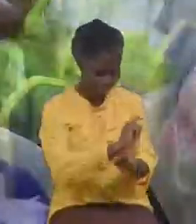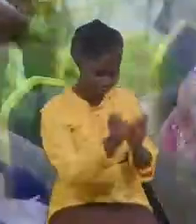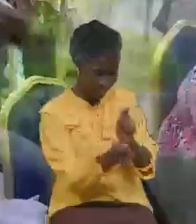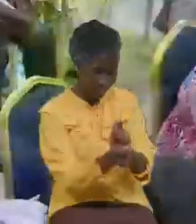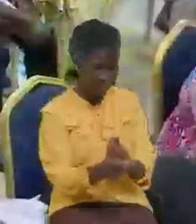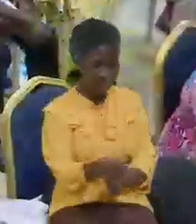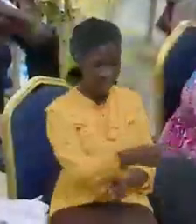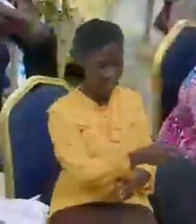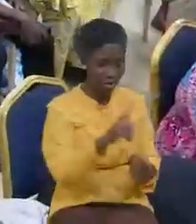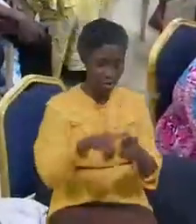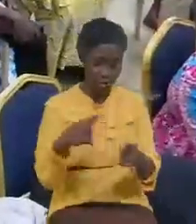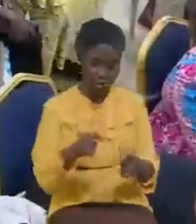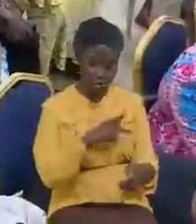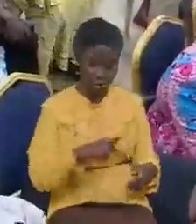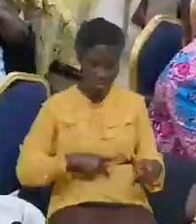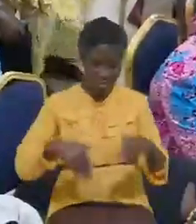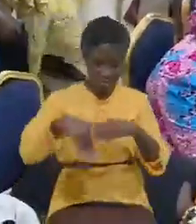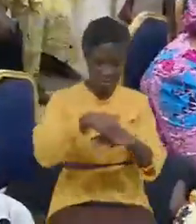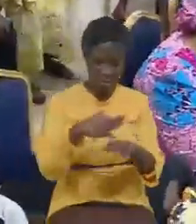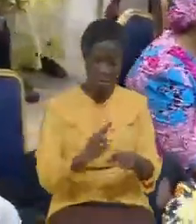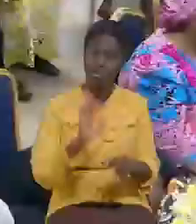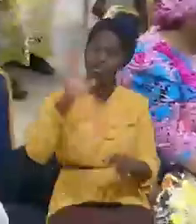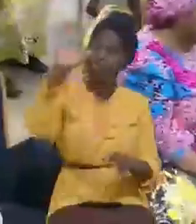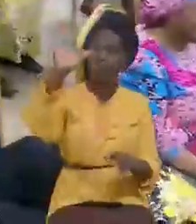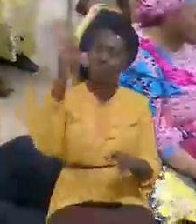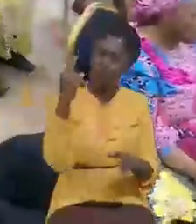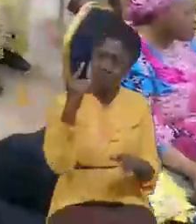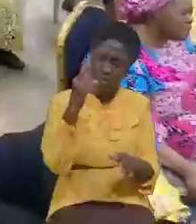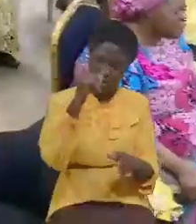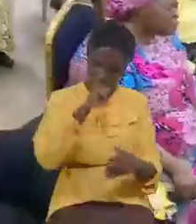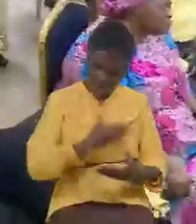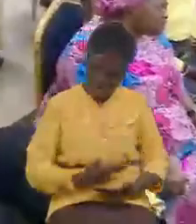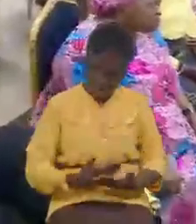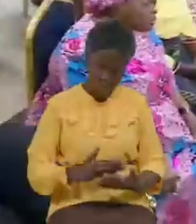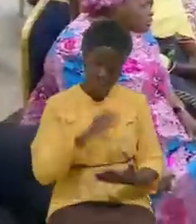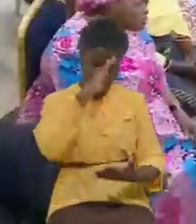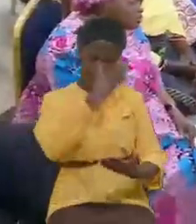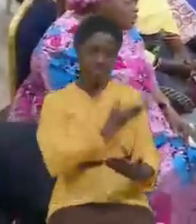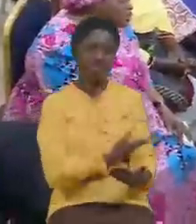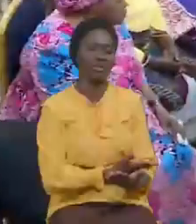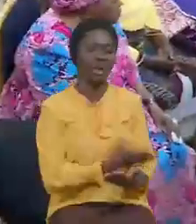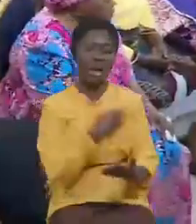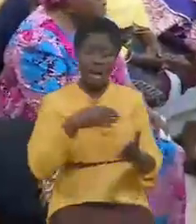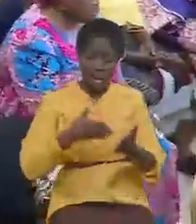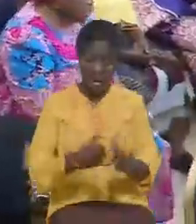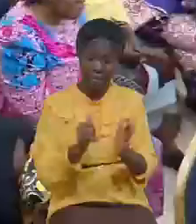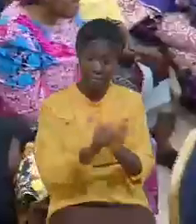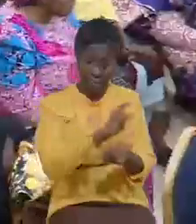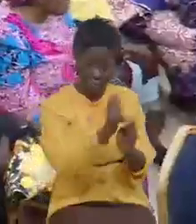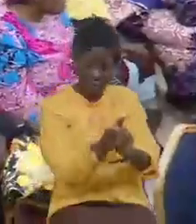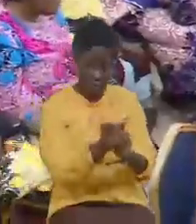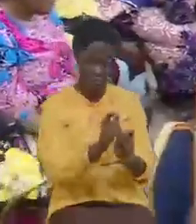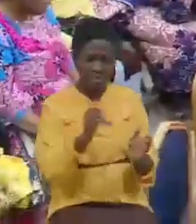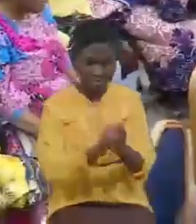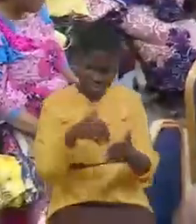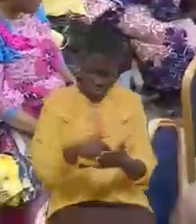them to the kingdom of your only begotten Son. And let that change and transformation, that